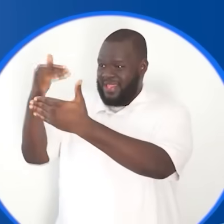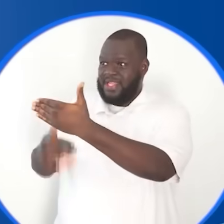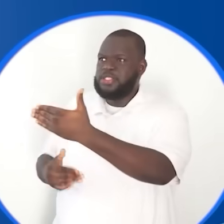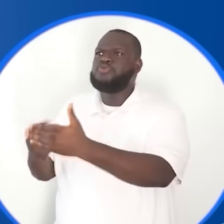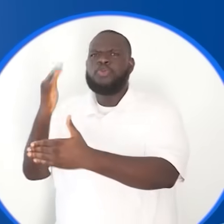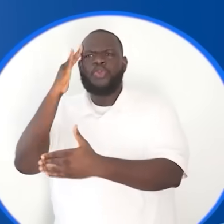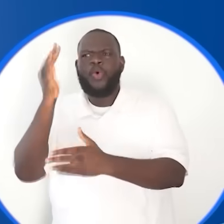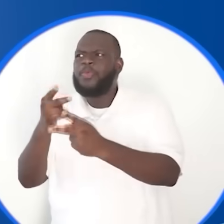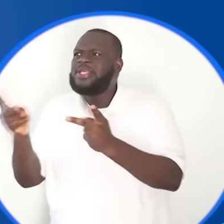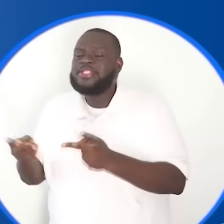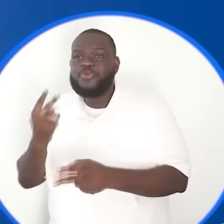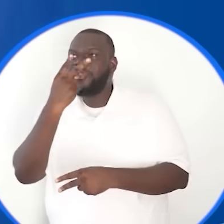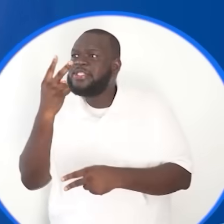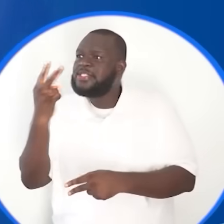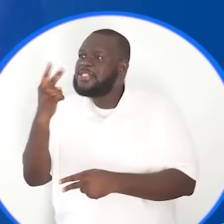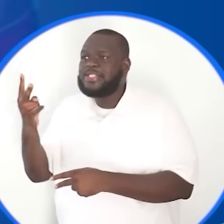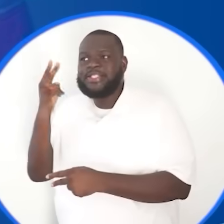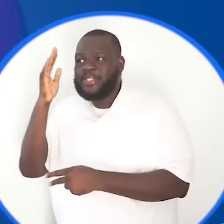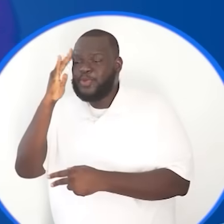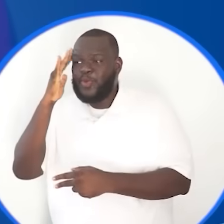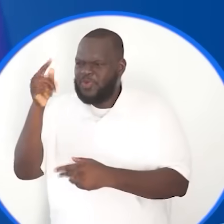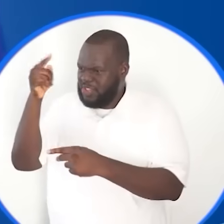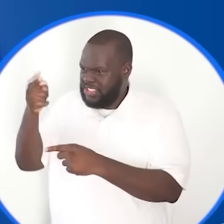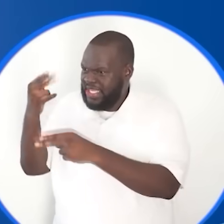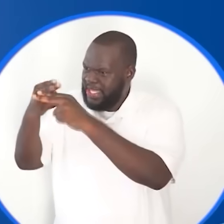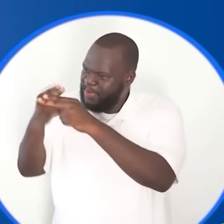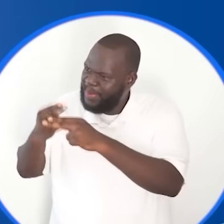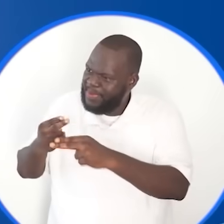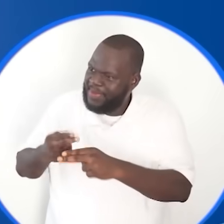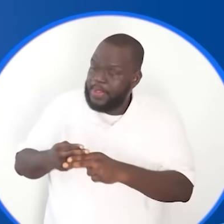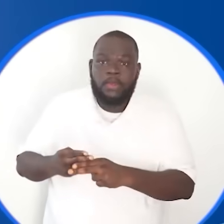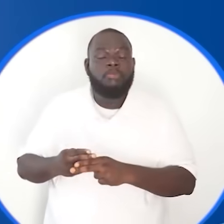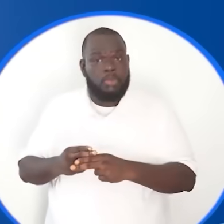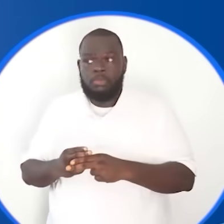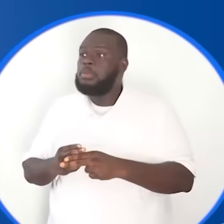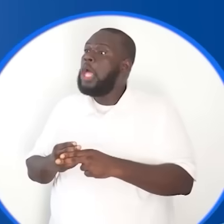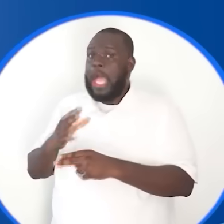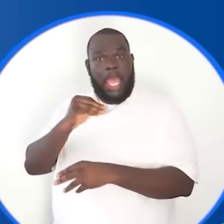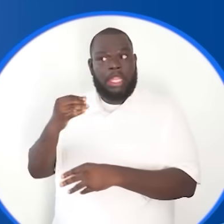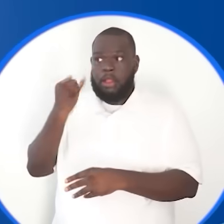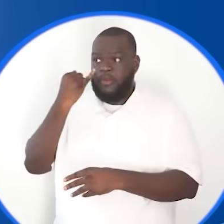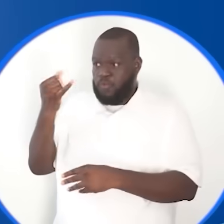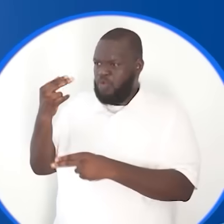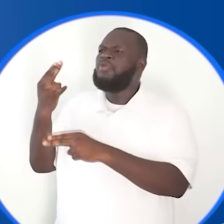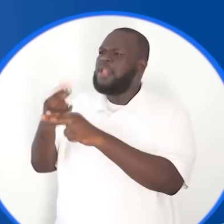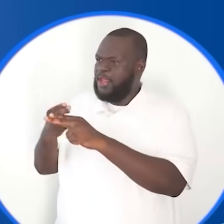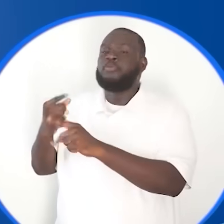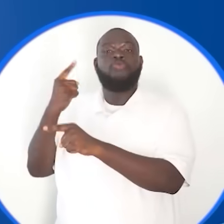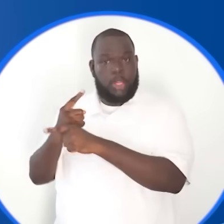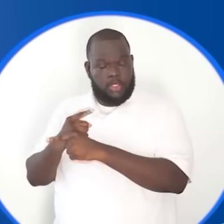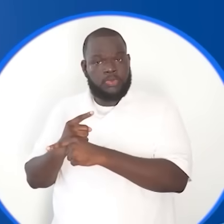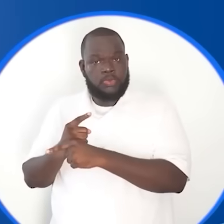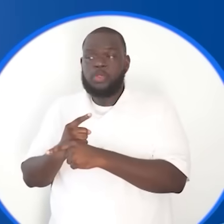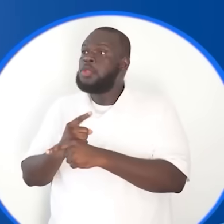across Guyana, for you to check if you are listed, and if so, whether your particulars are accurate. You can make a claim for registration if